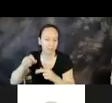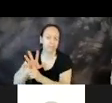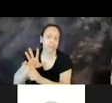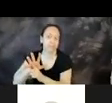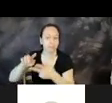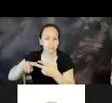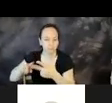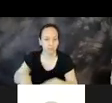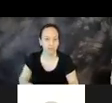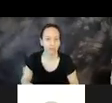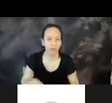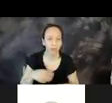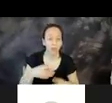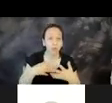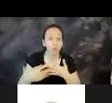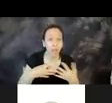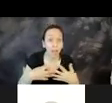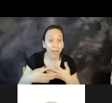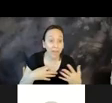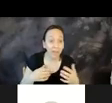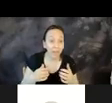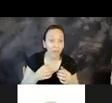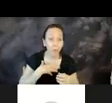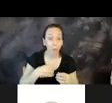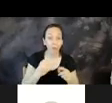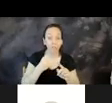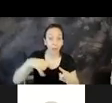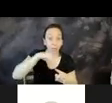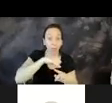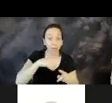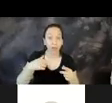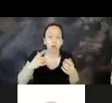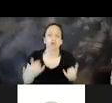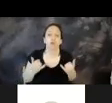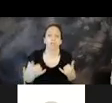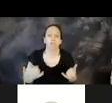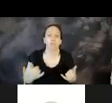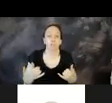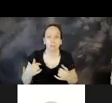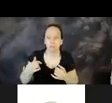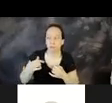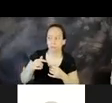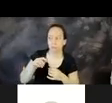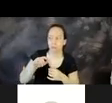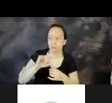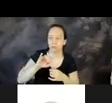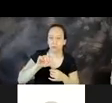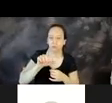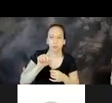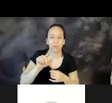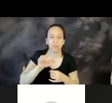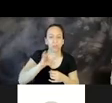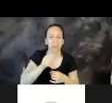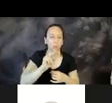The grayish dots with the white outline are current MBTA retailers as of January 2021. We include them here because